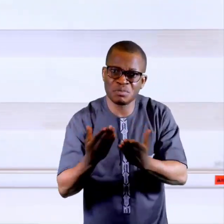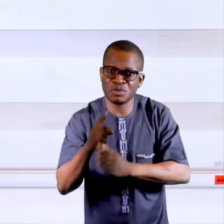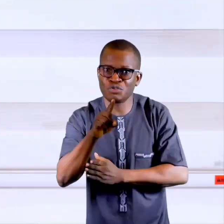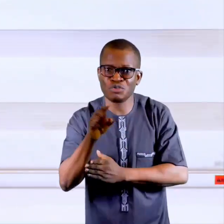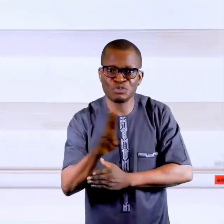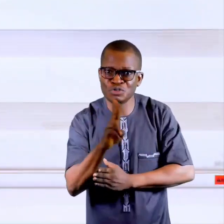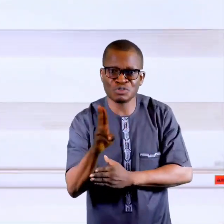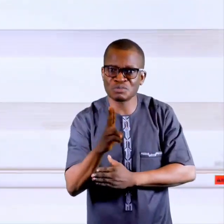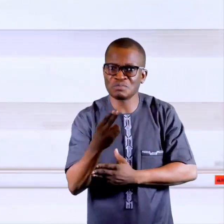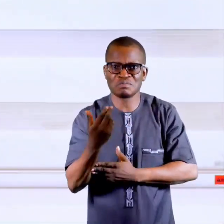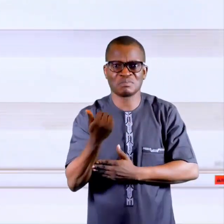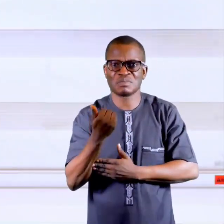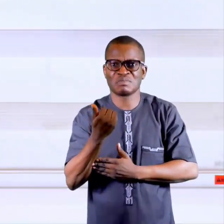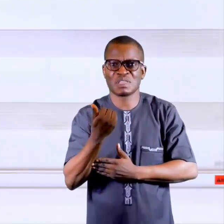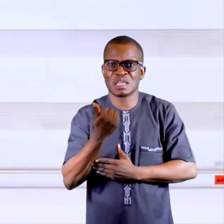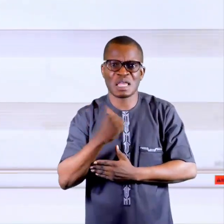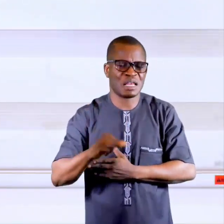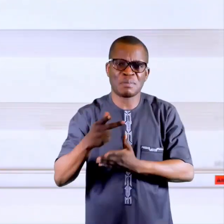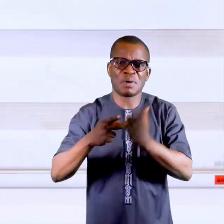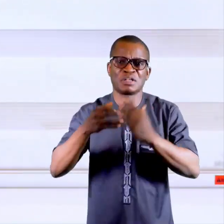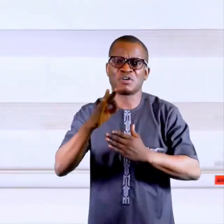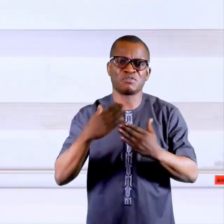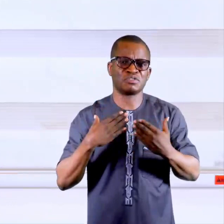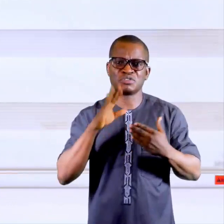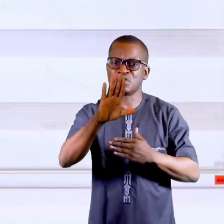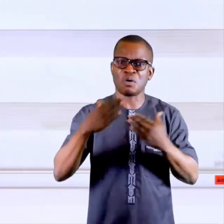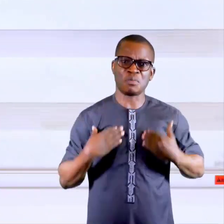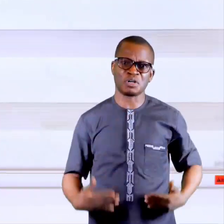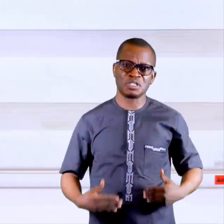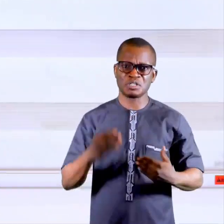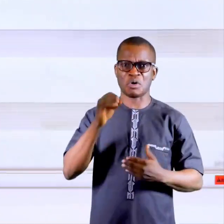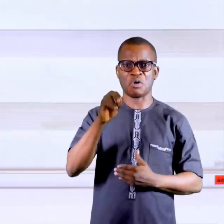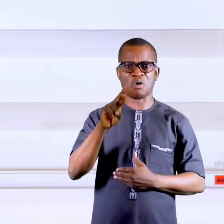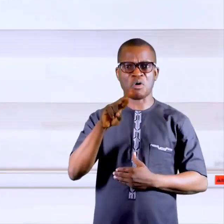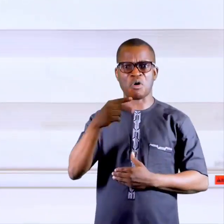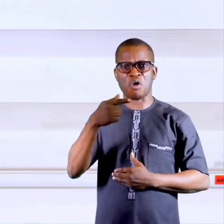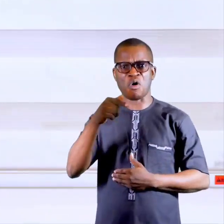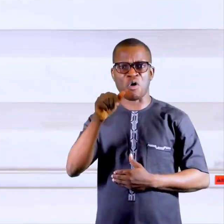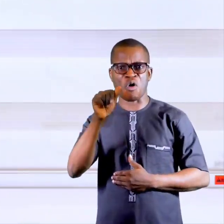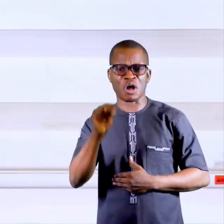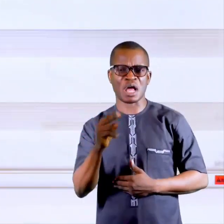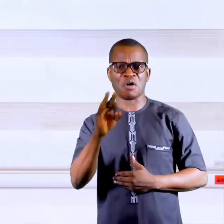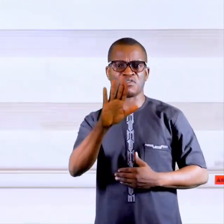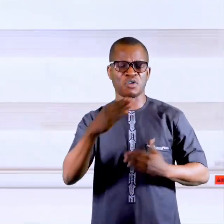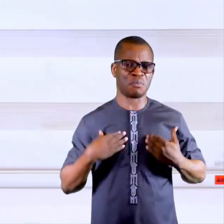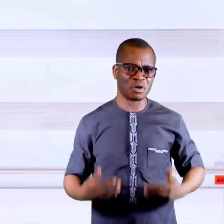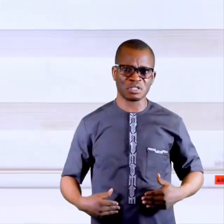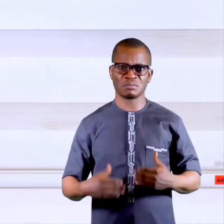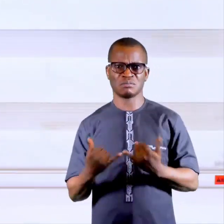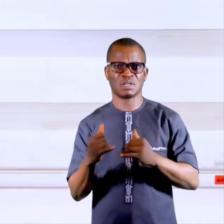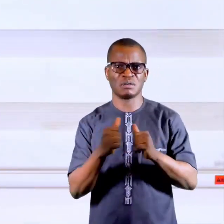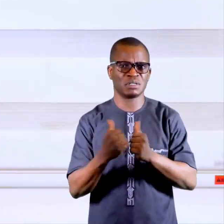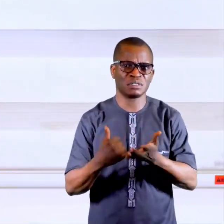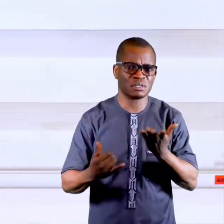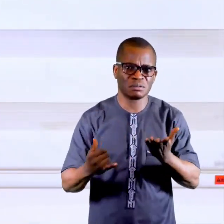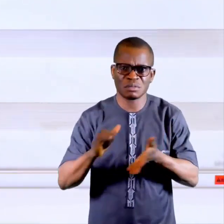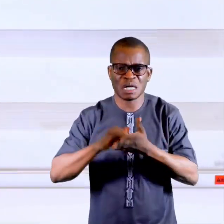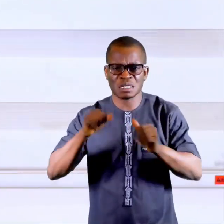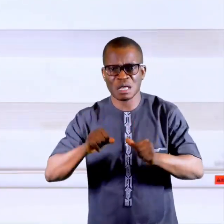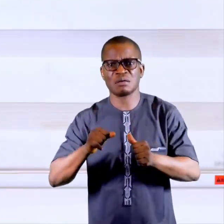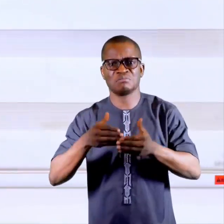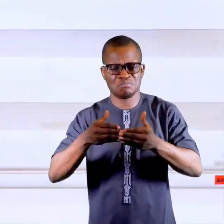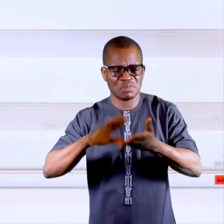just using any, whether organ of your body or an object. So